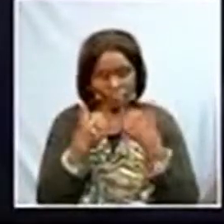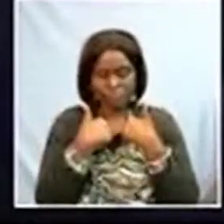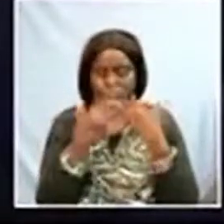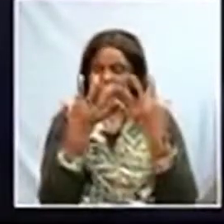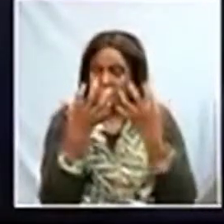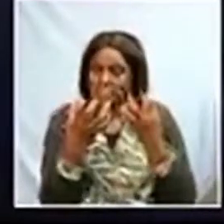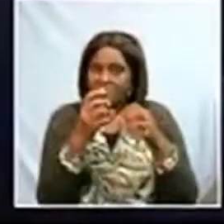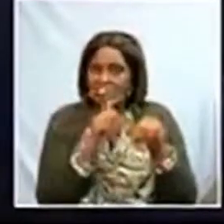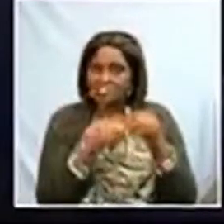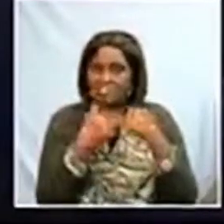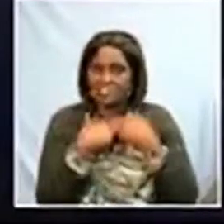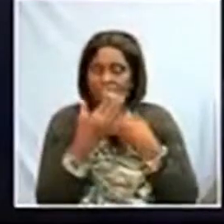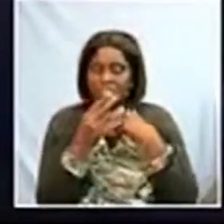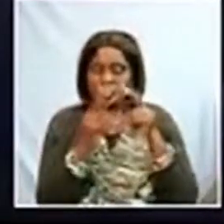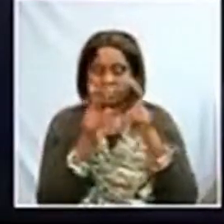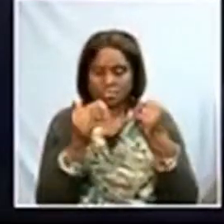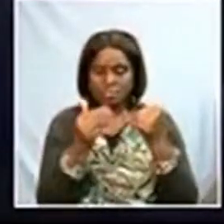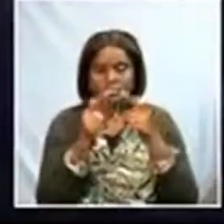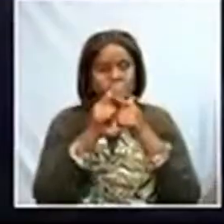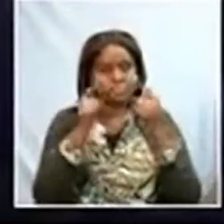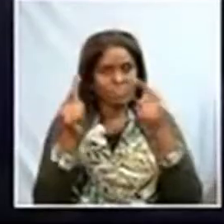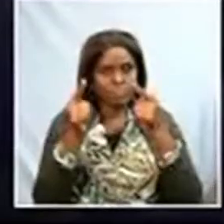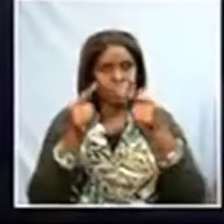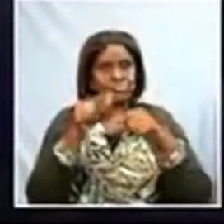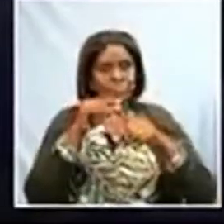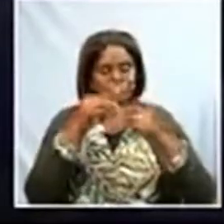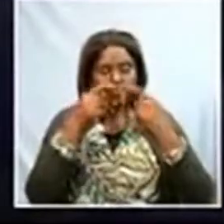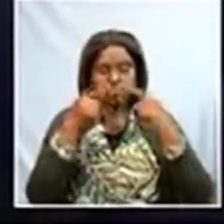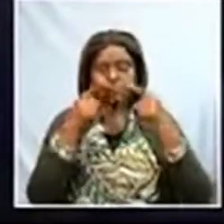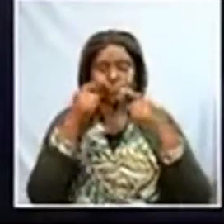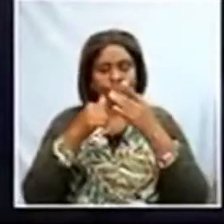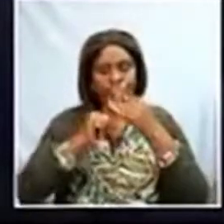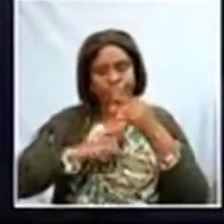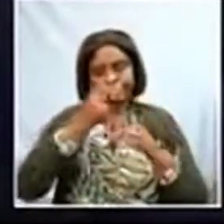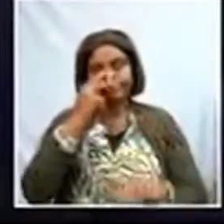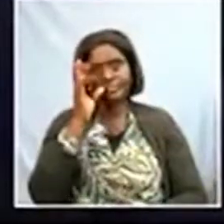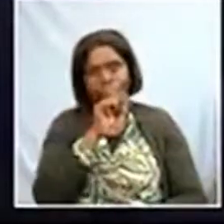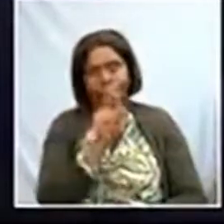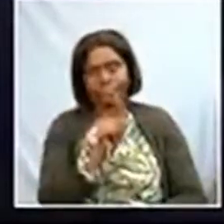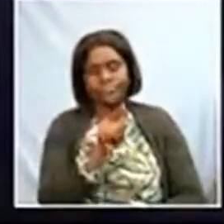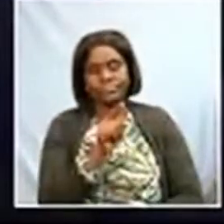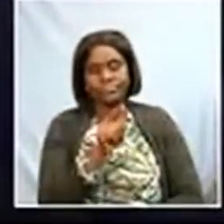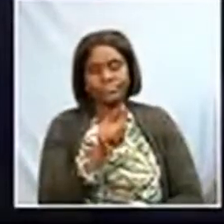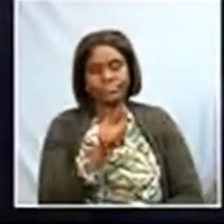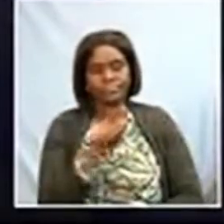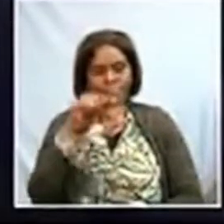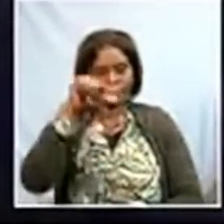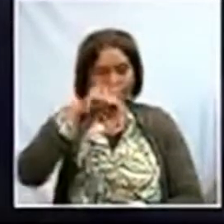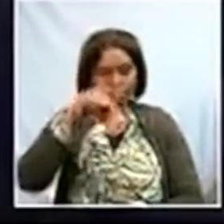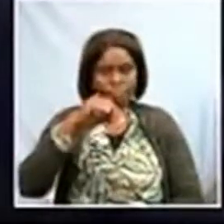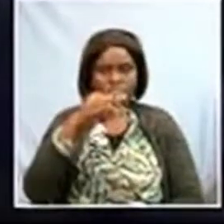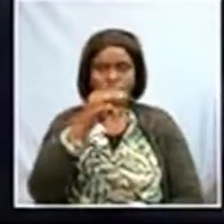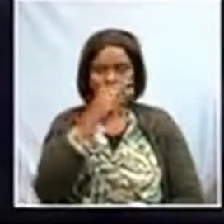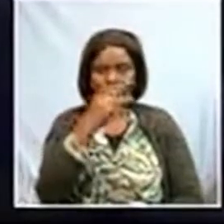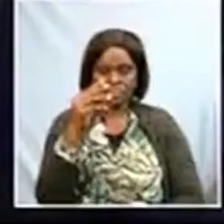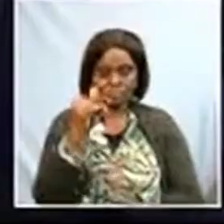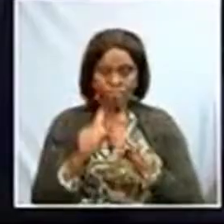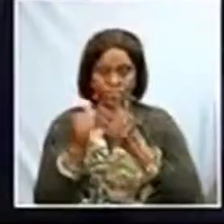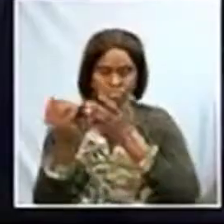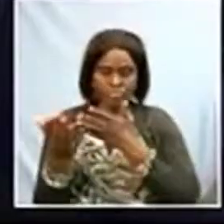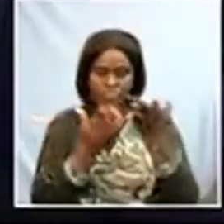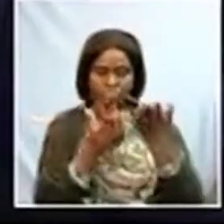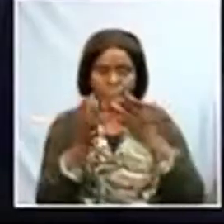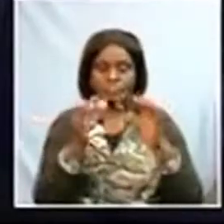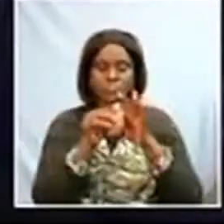spell. So the biggest thing that we noticed was the quantity of material that was being delivered on